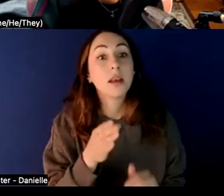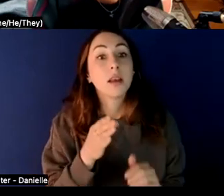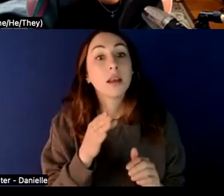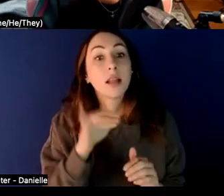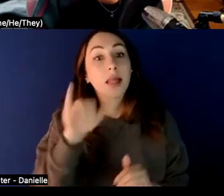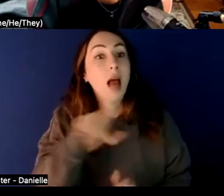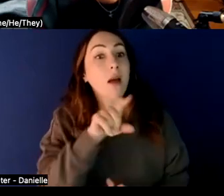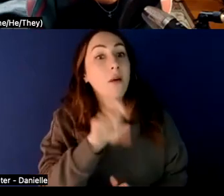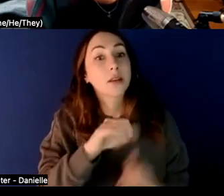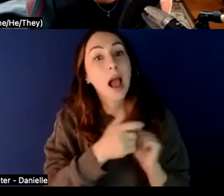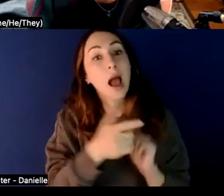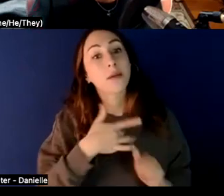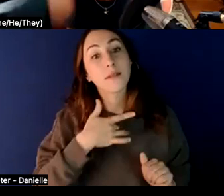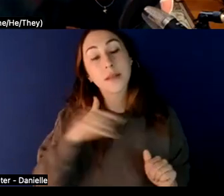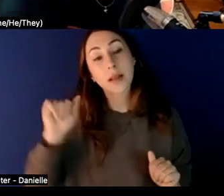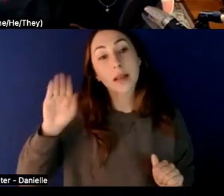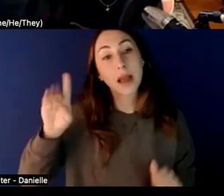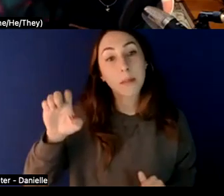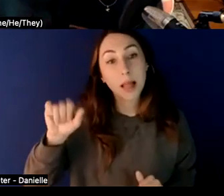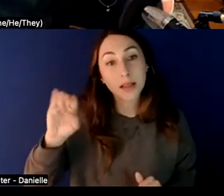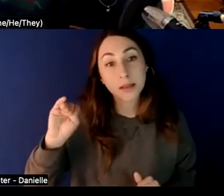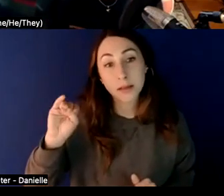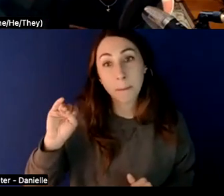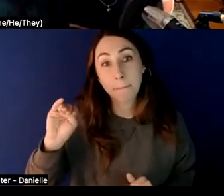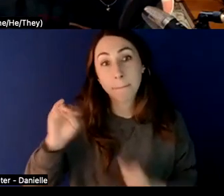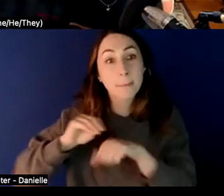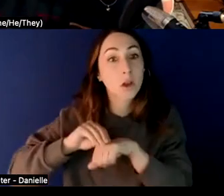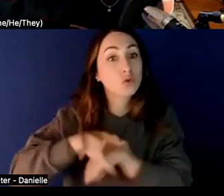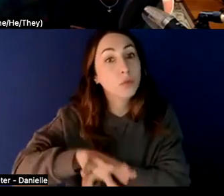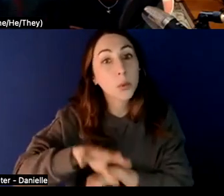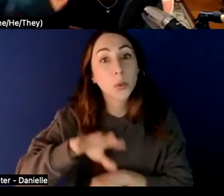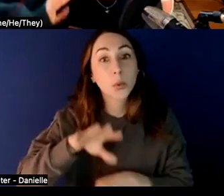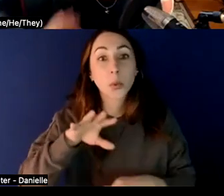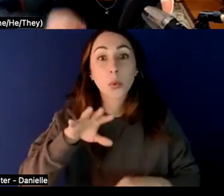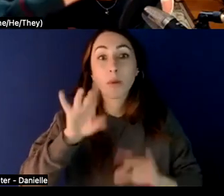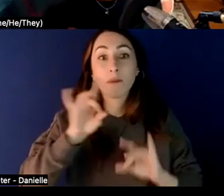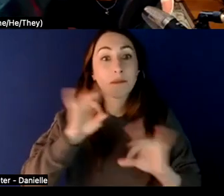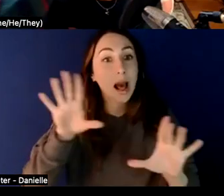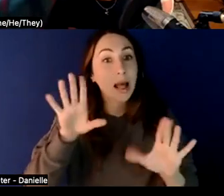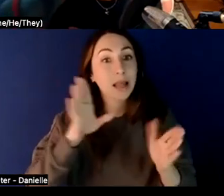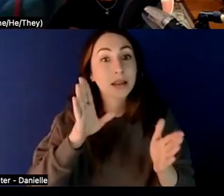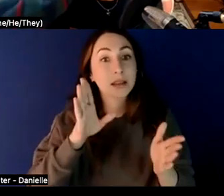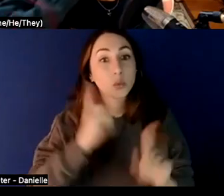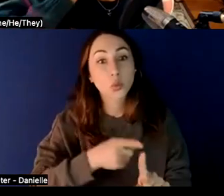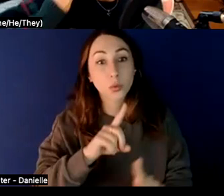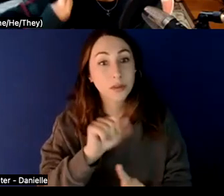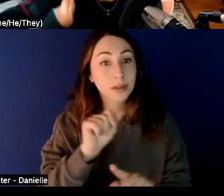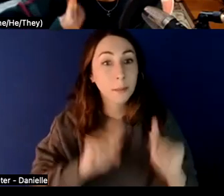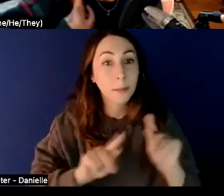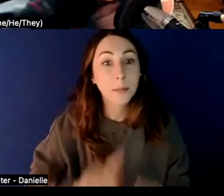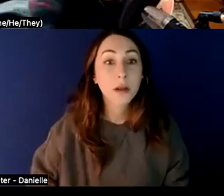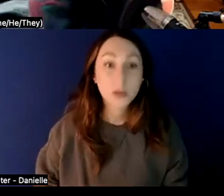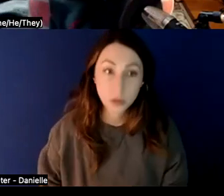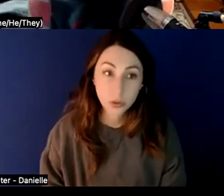do you think ableism has contributed to just violence towards disabled in general?